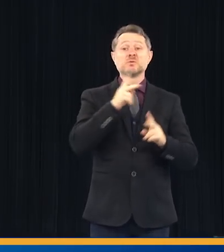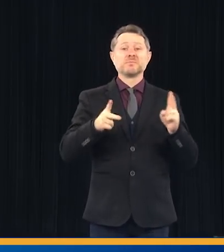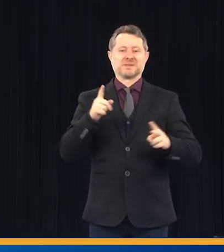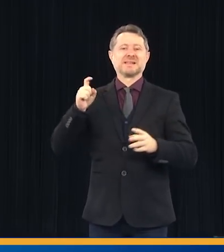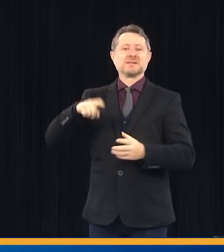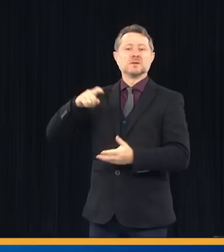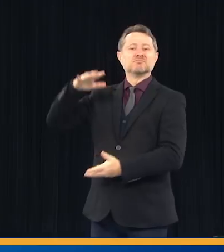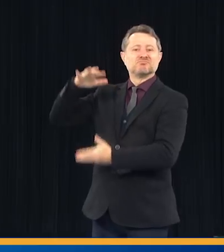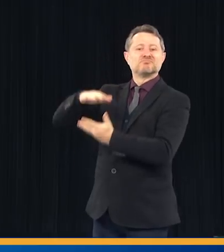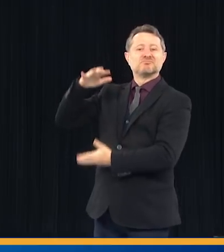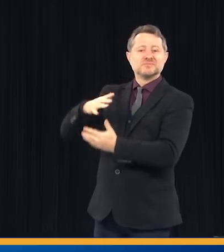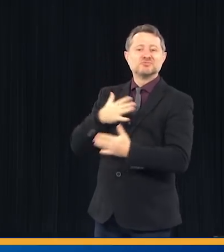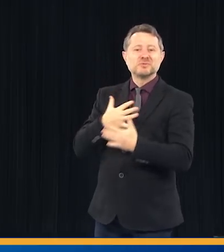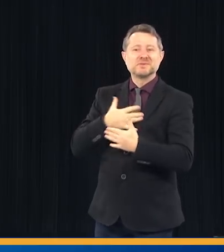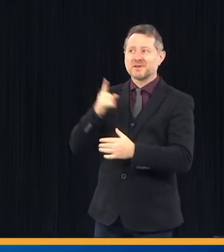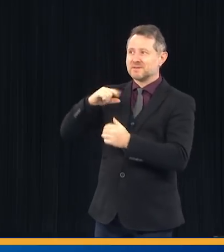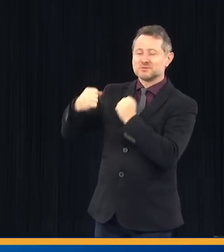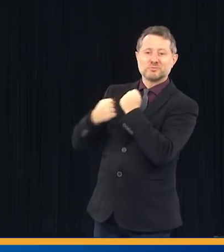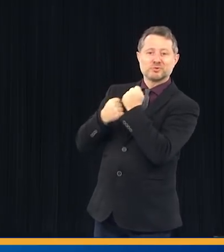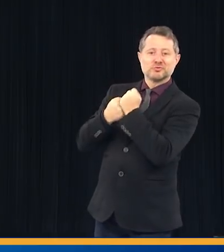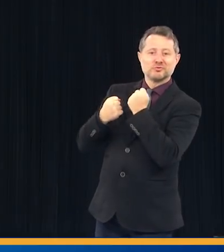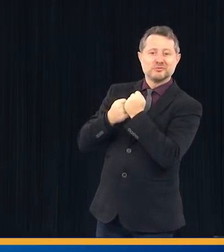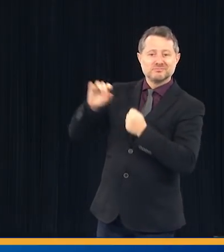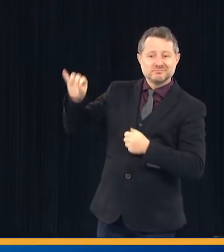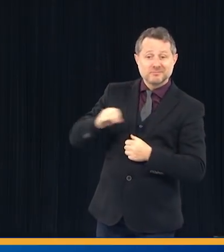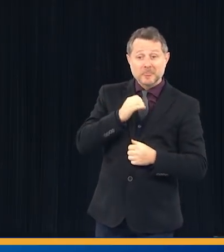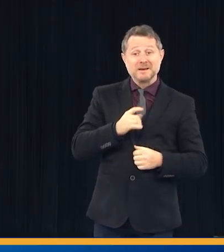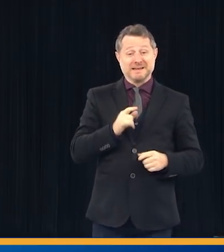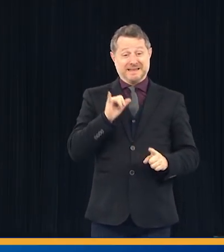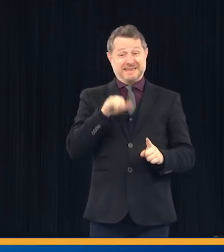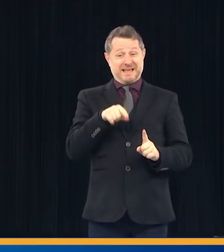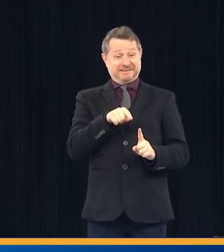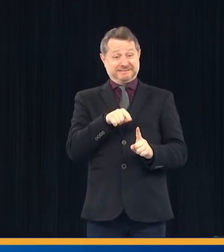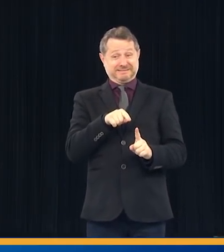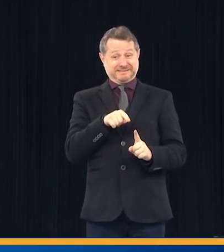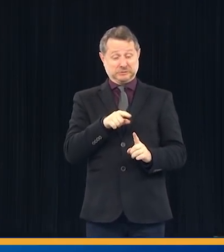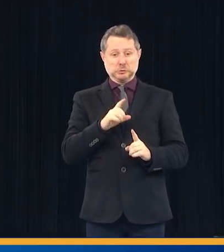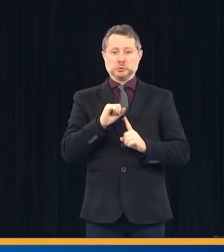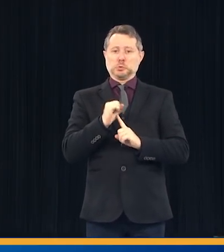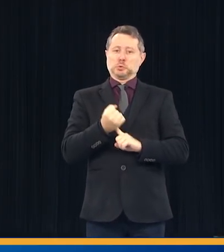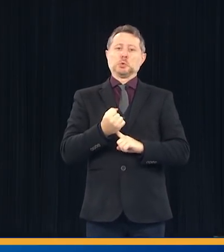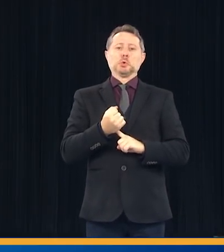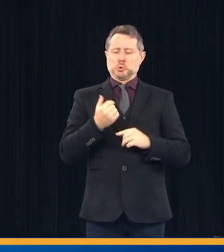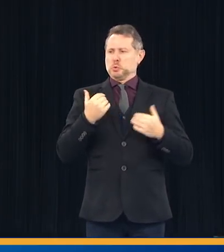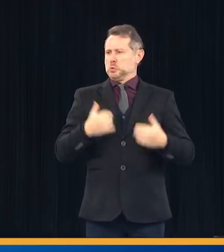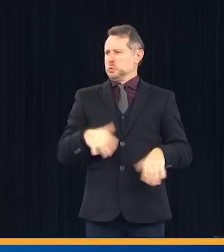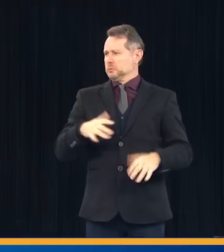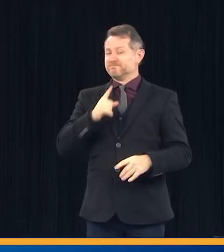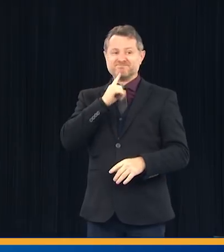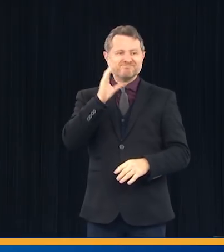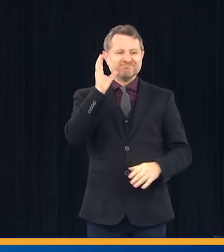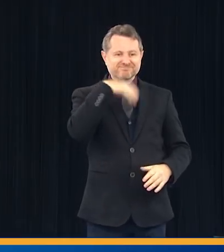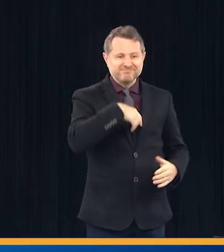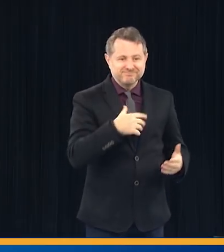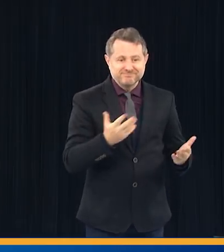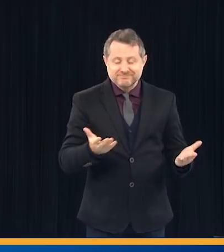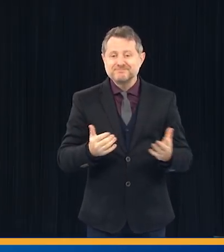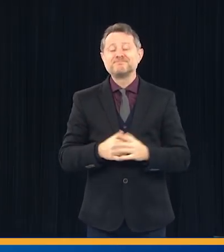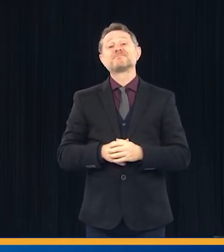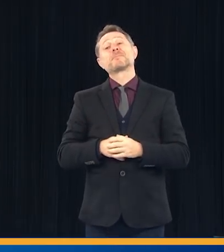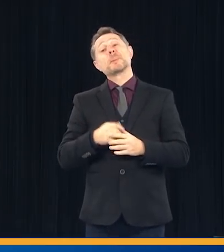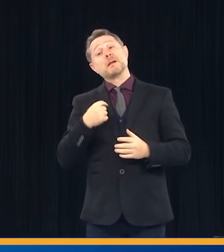And that is the peculiarity of this situation. Compounding it